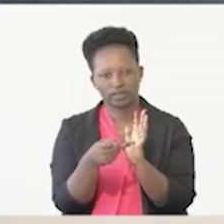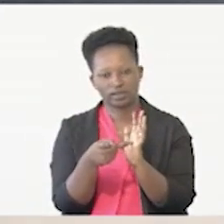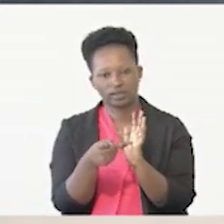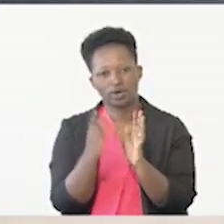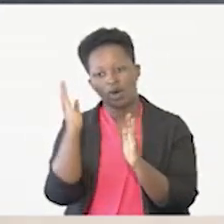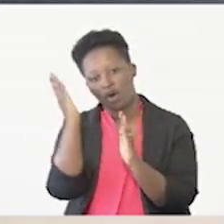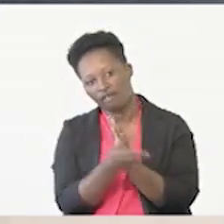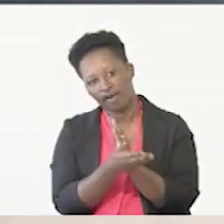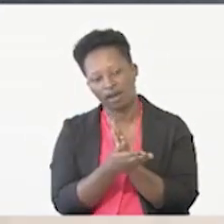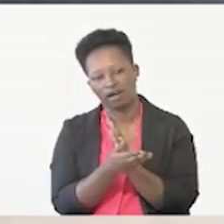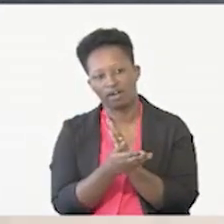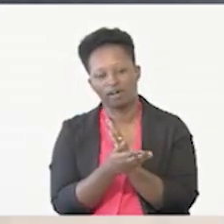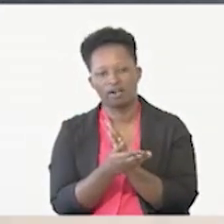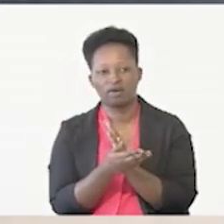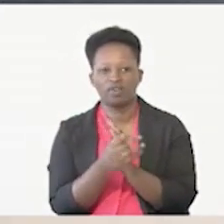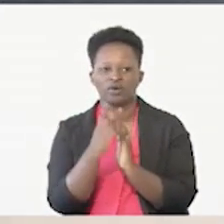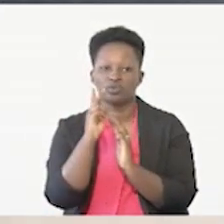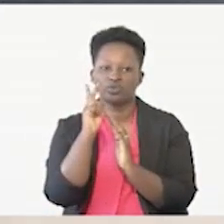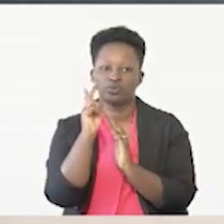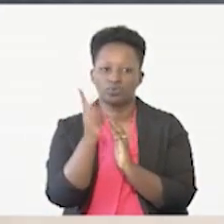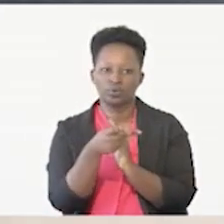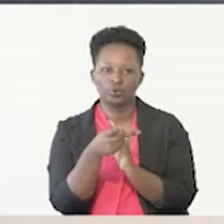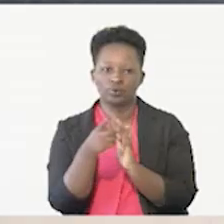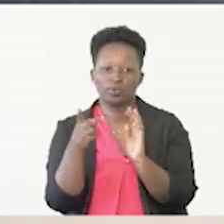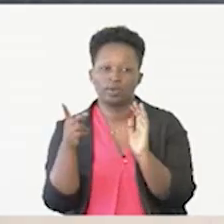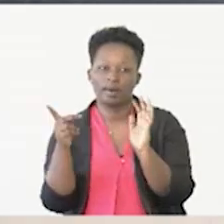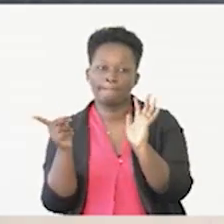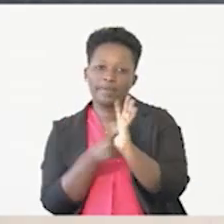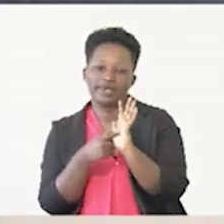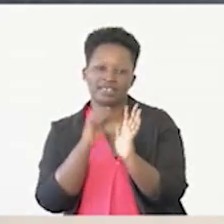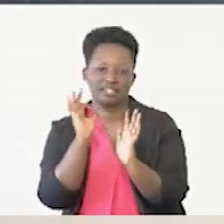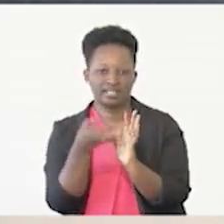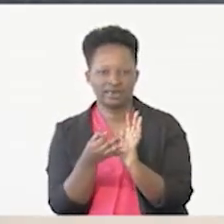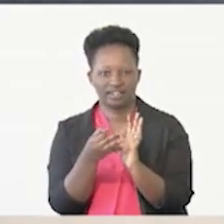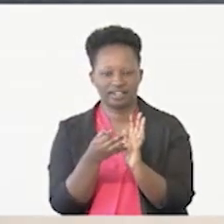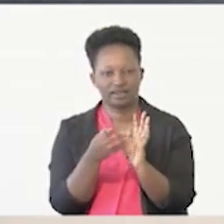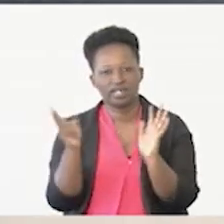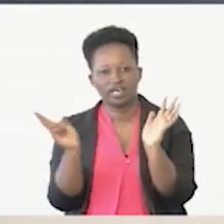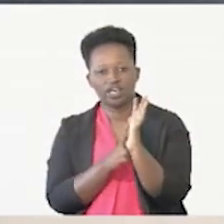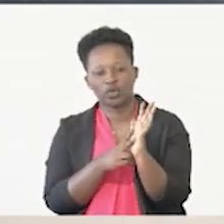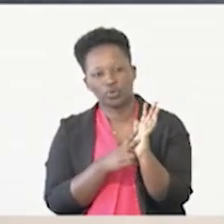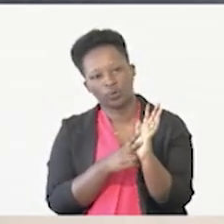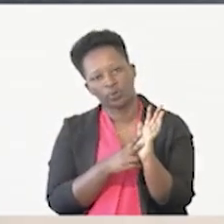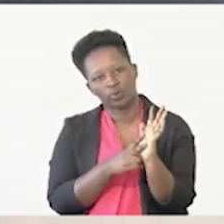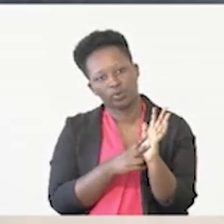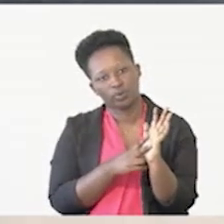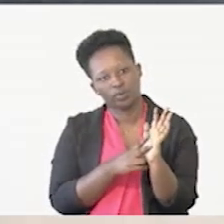2,000 over 2 minus our x1, which is 3. So in this case, we shall